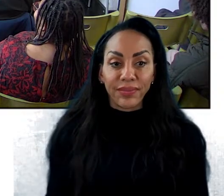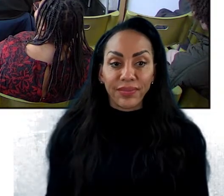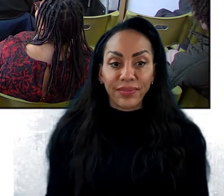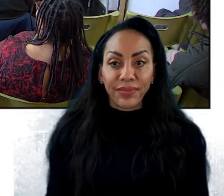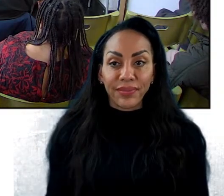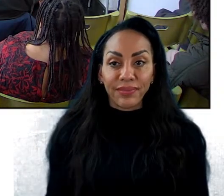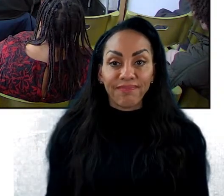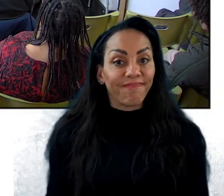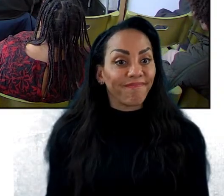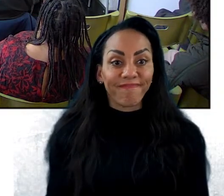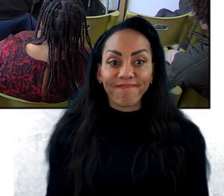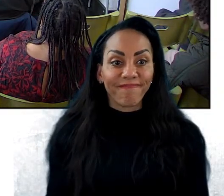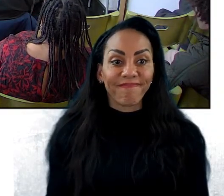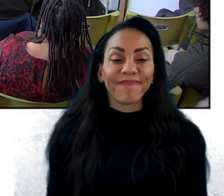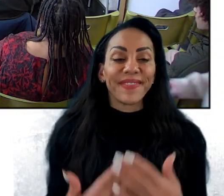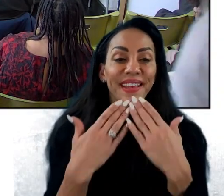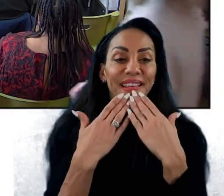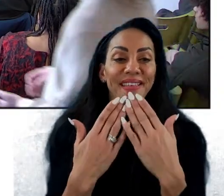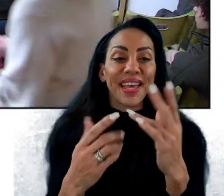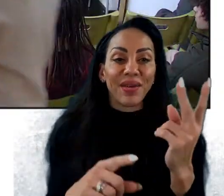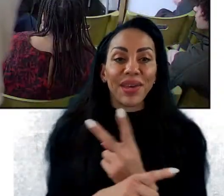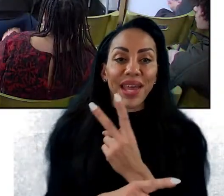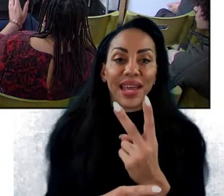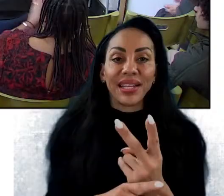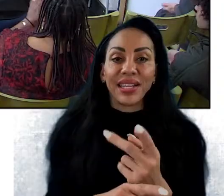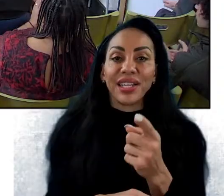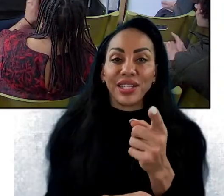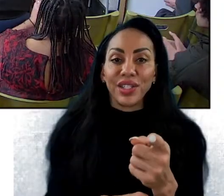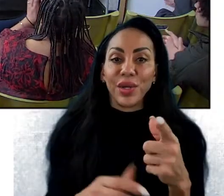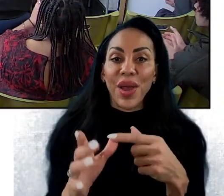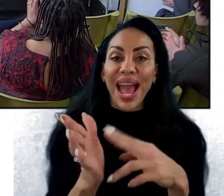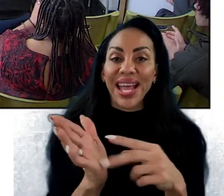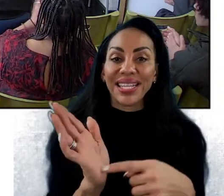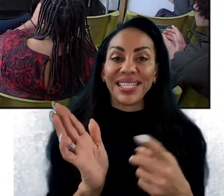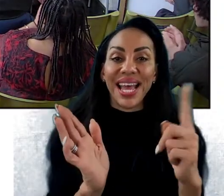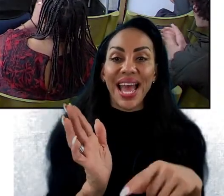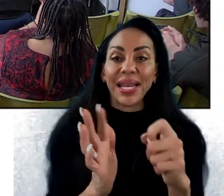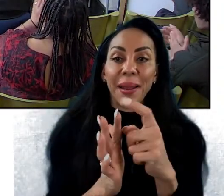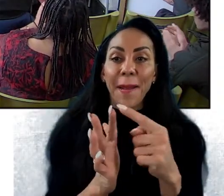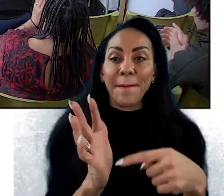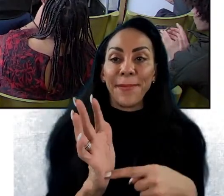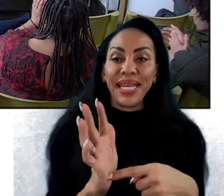If not, then we'll say thank you again to Ant and Pete. Cool. Thank you, too.